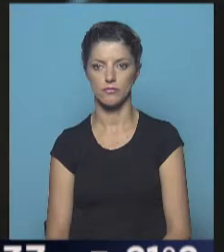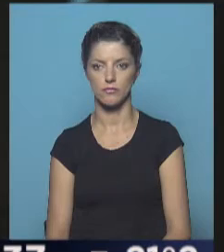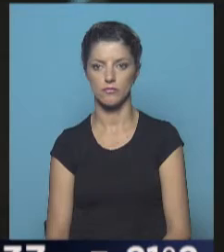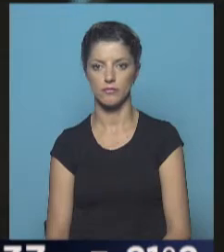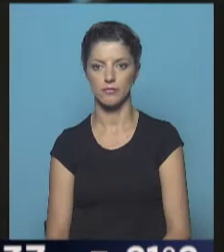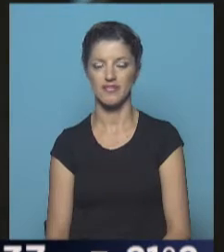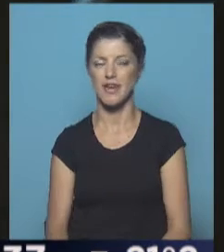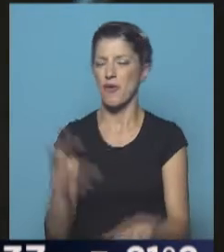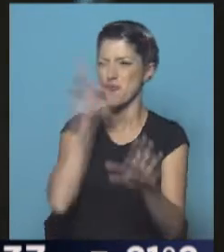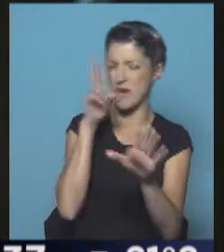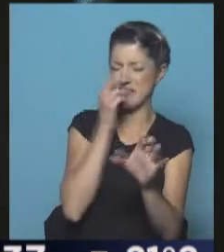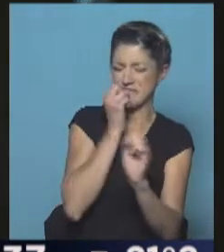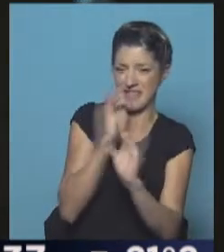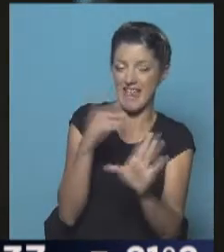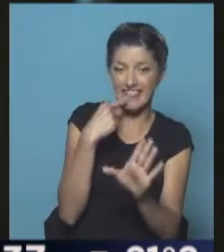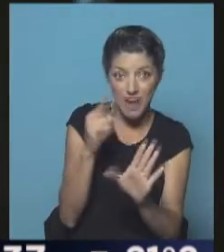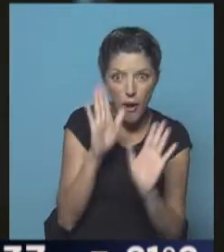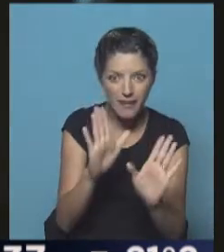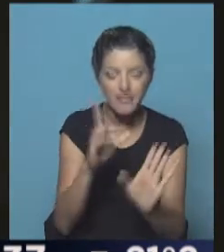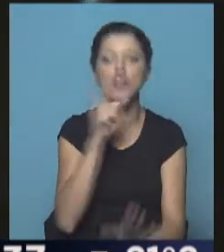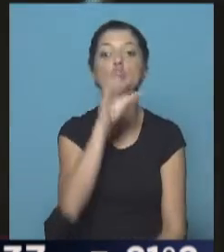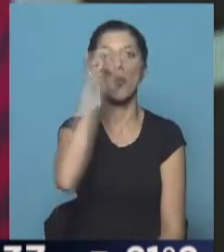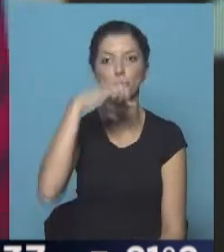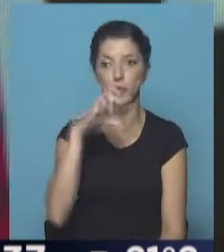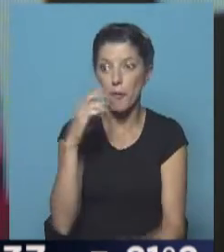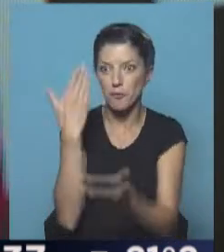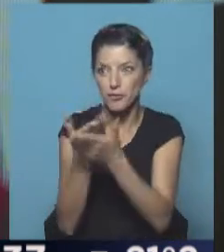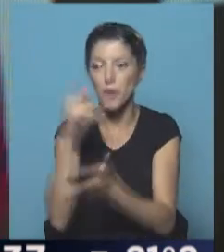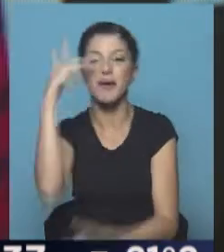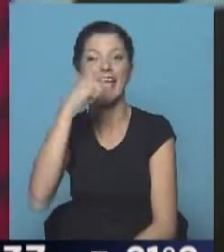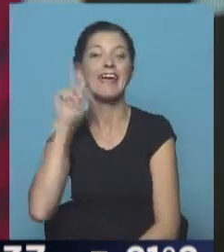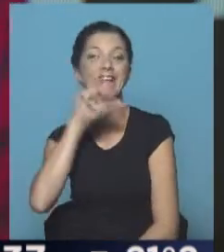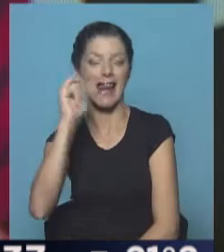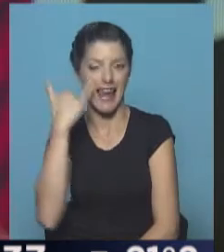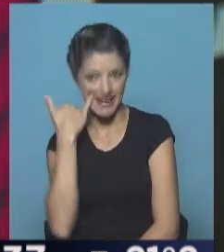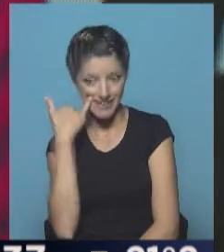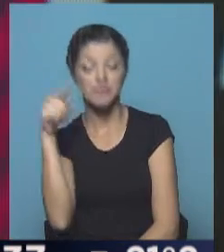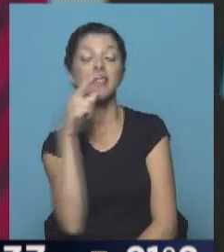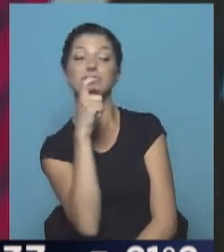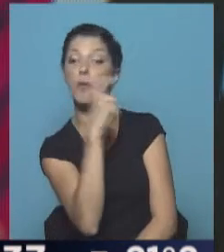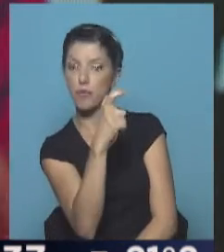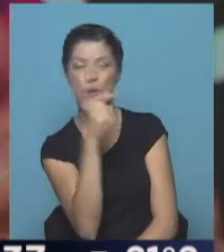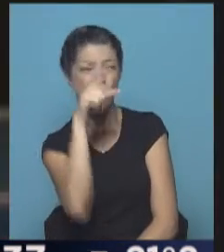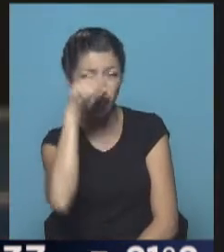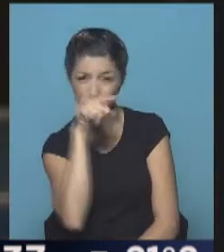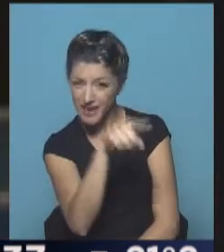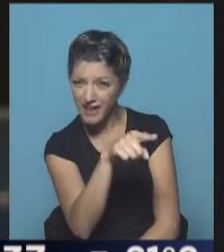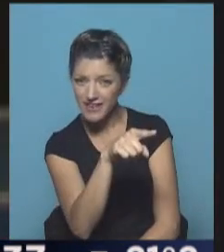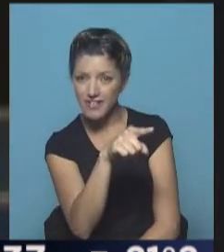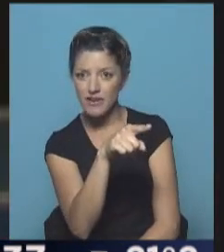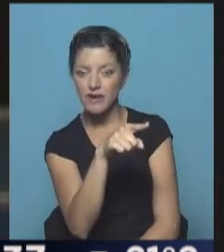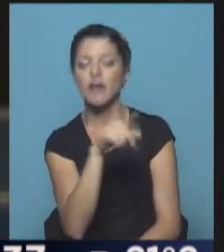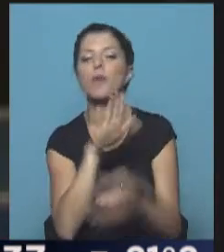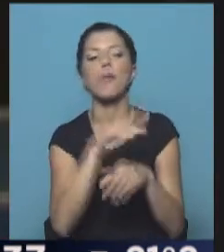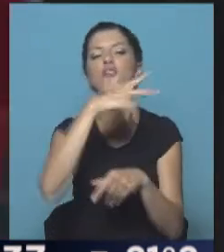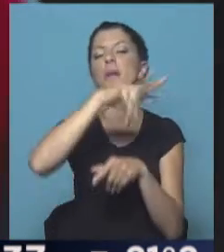Qué mujer desagradable, llegó a decir Donald Trump de Hillary Clinton. Y Hillary Clinton llegó a decir, usted es el muñeco o